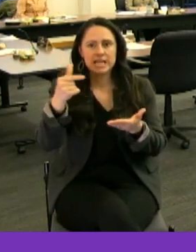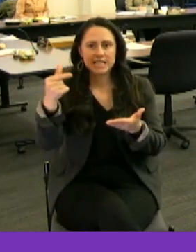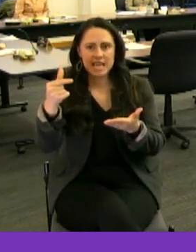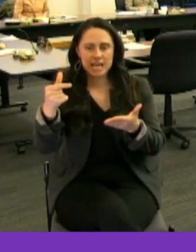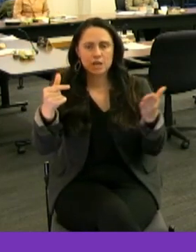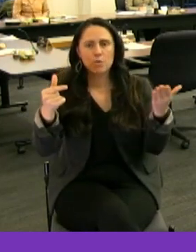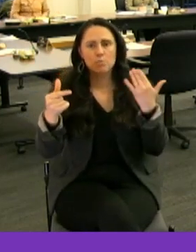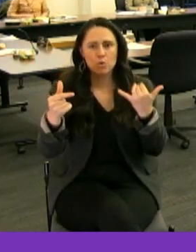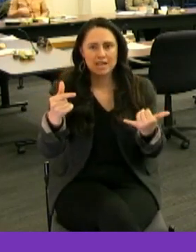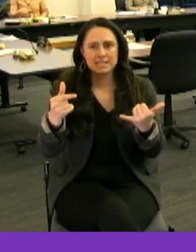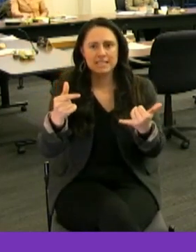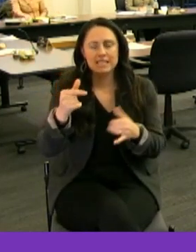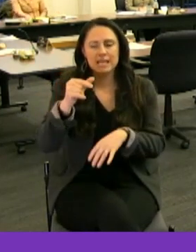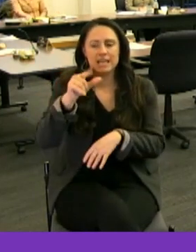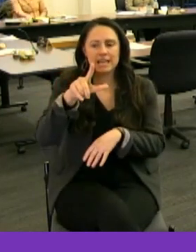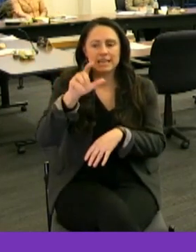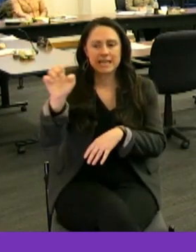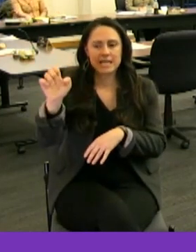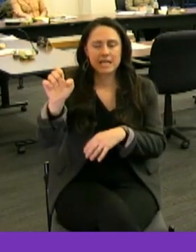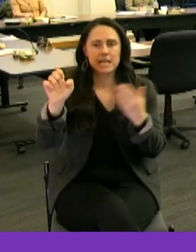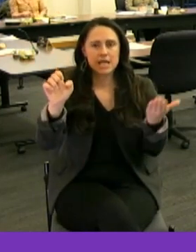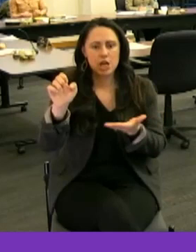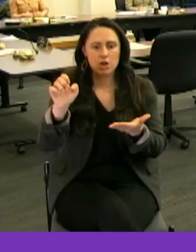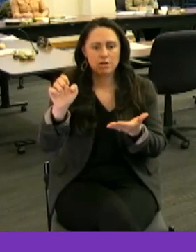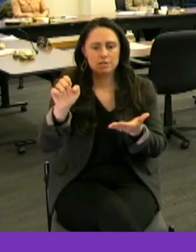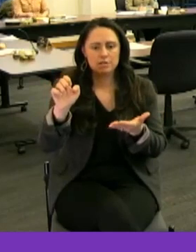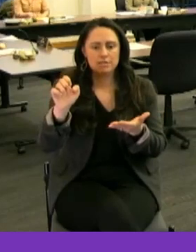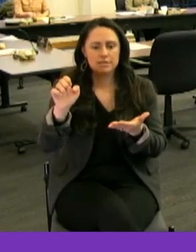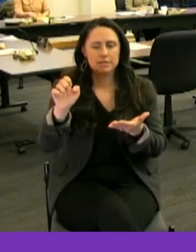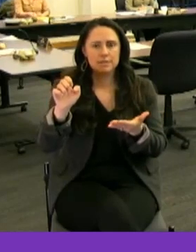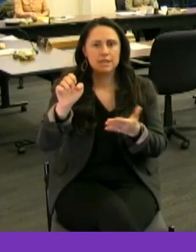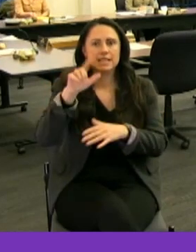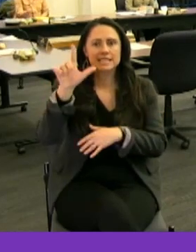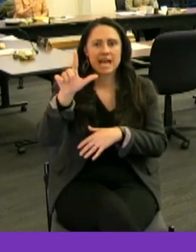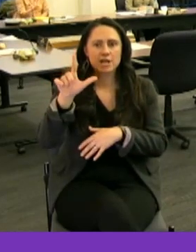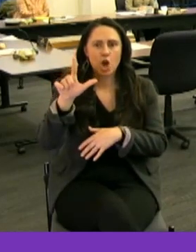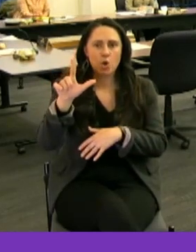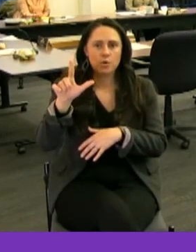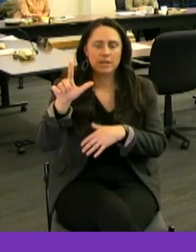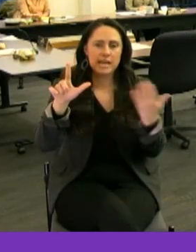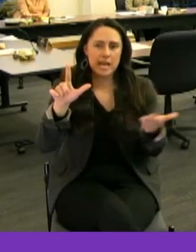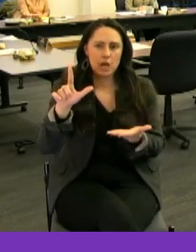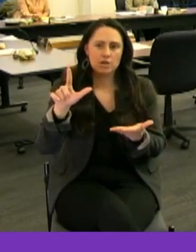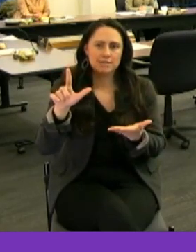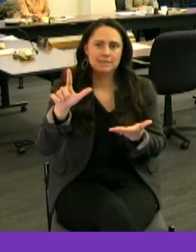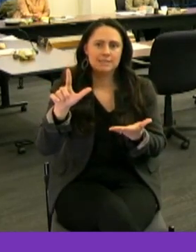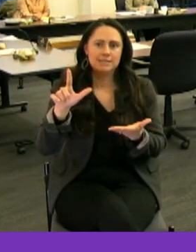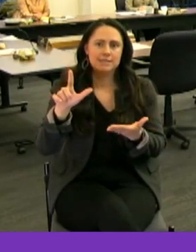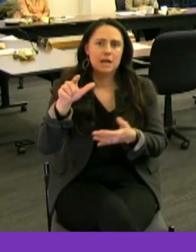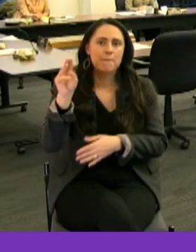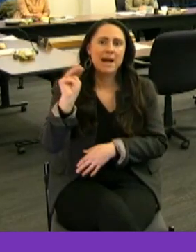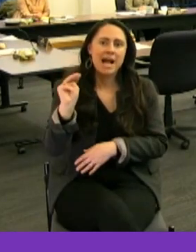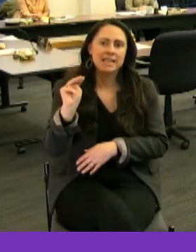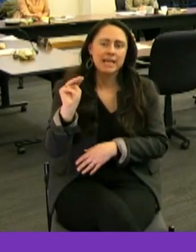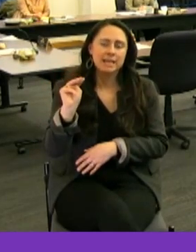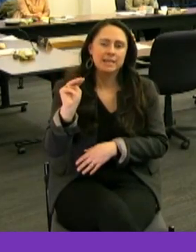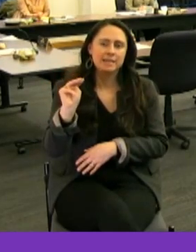again. Lee. Here. Lozano. Here.